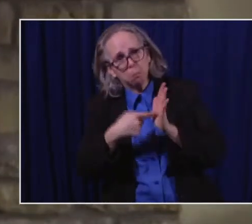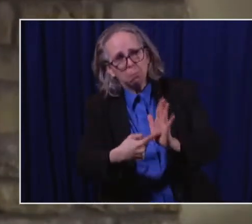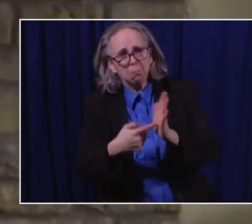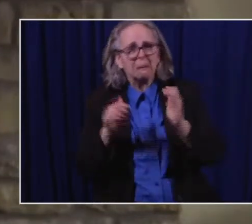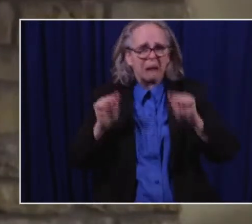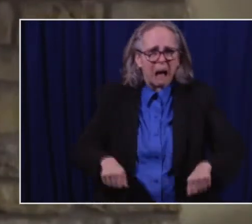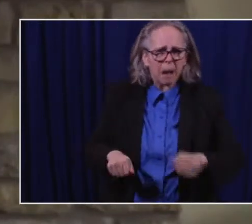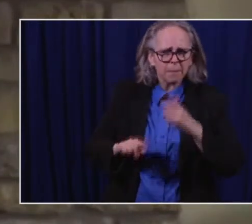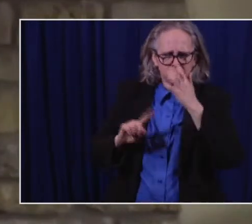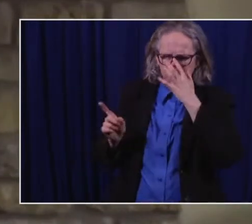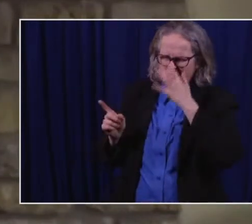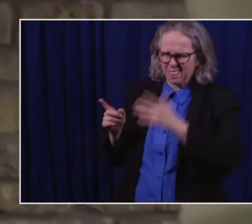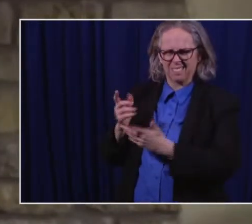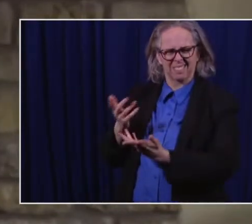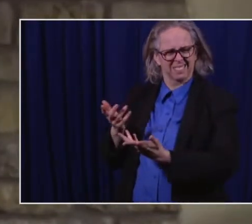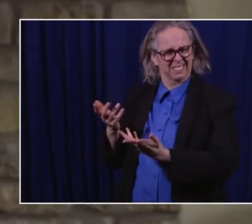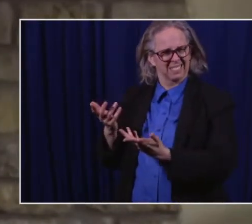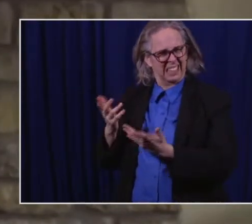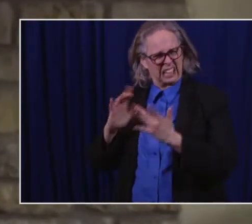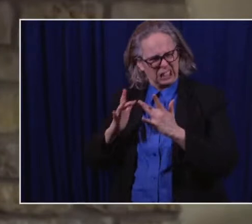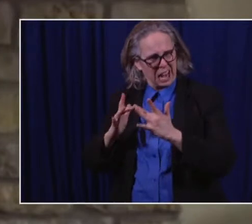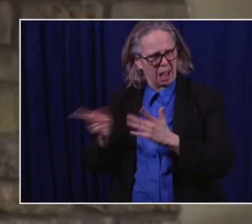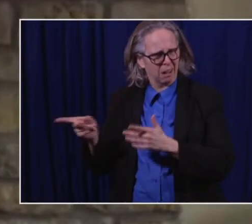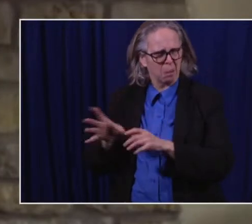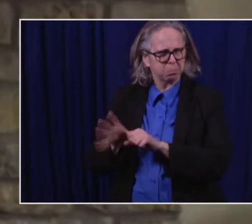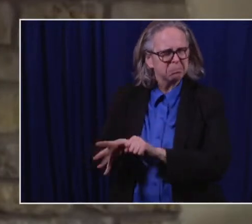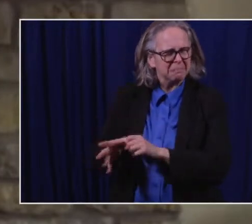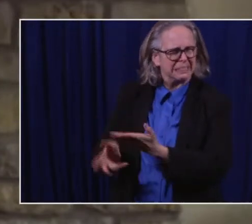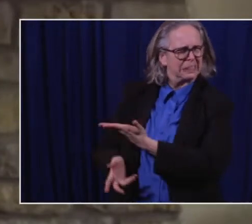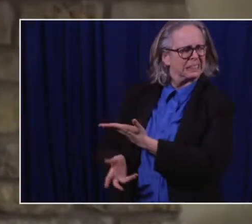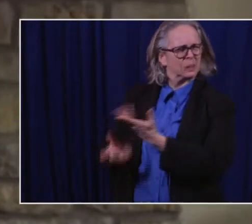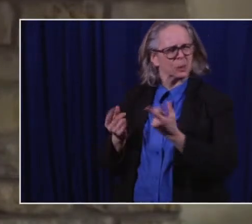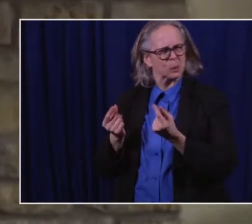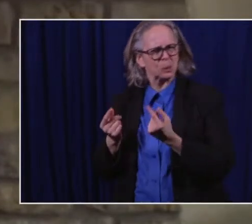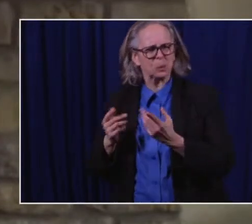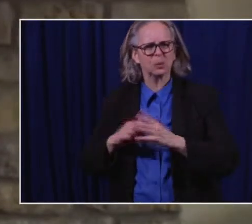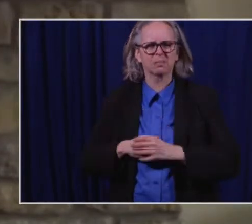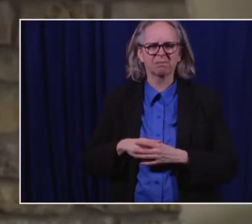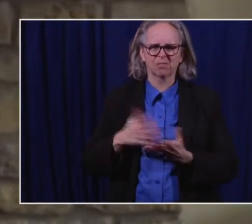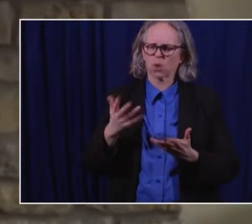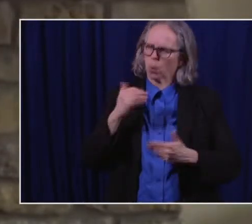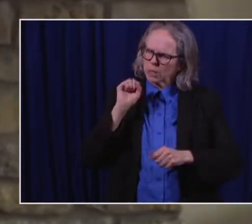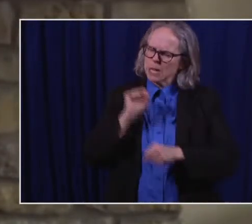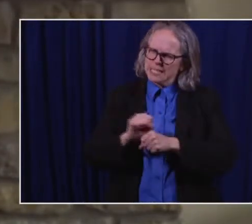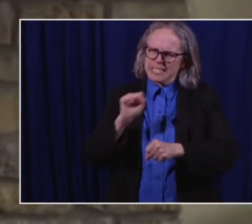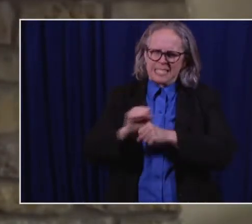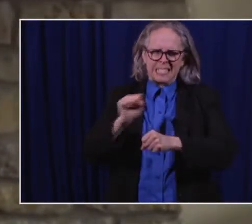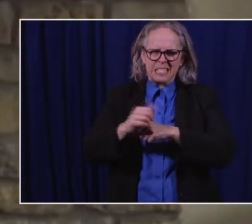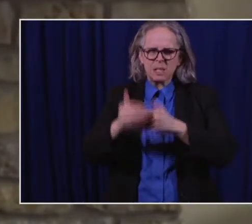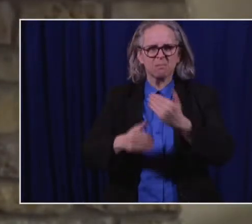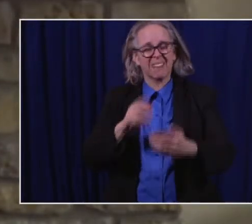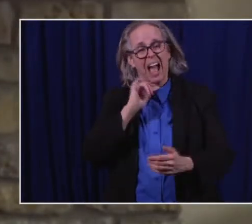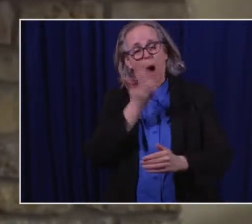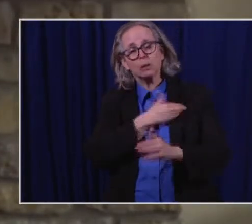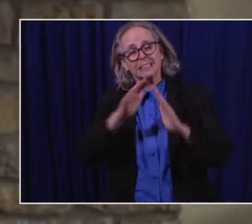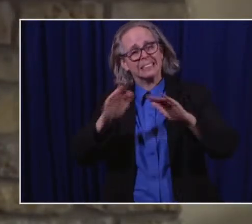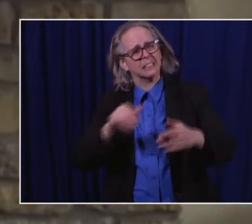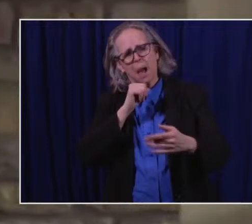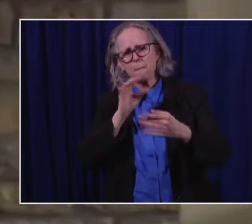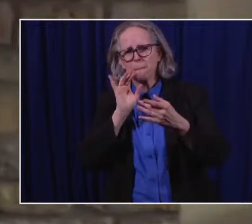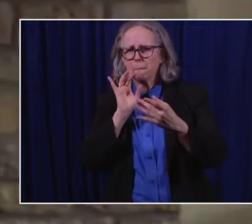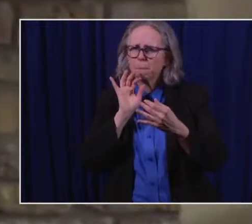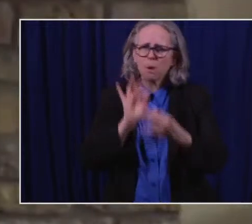don't want to navigate the internet. So it's a work in progress. It's not perfect, but we're working with our local partners